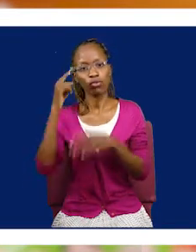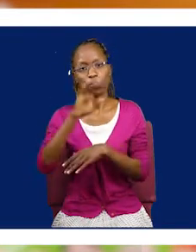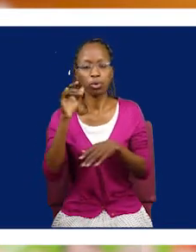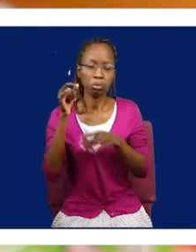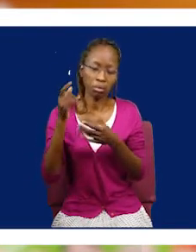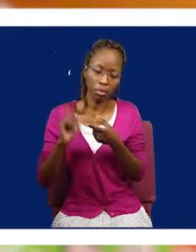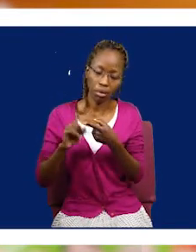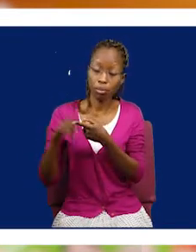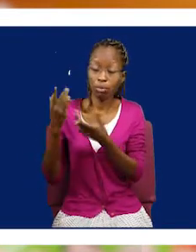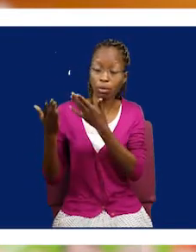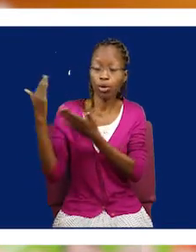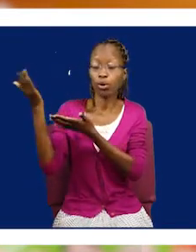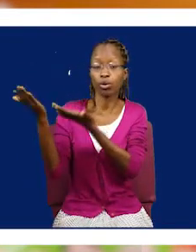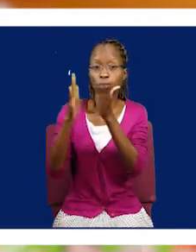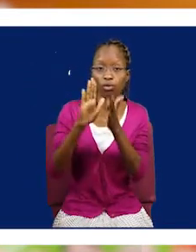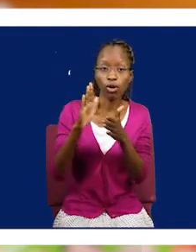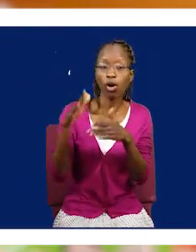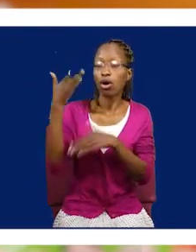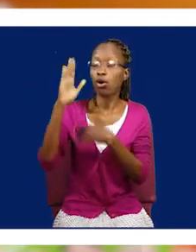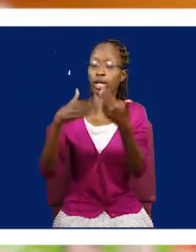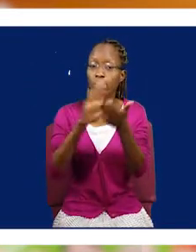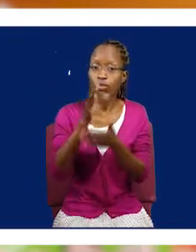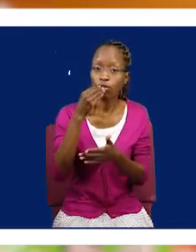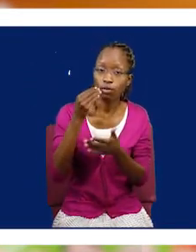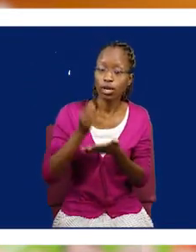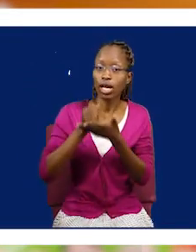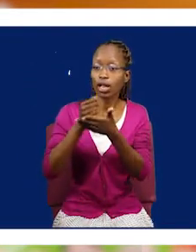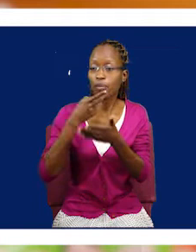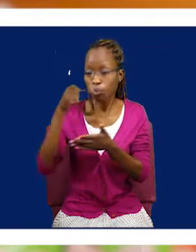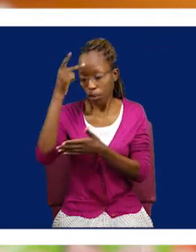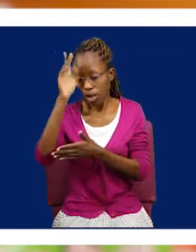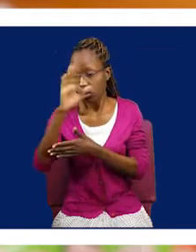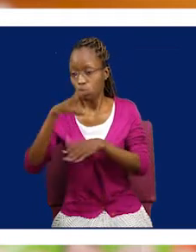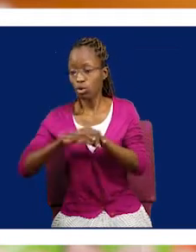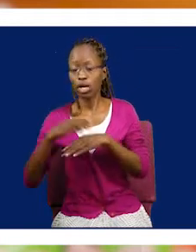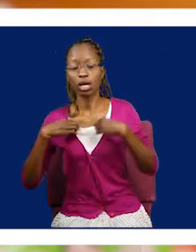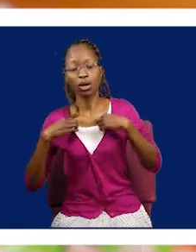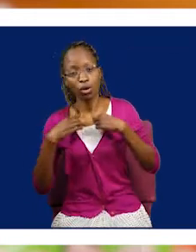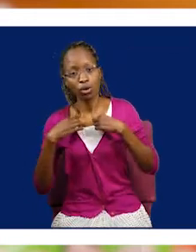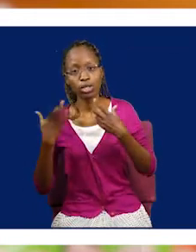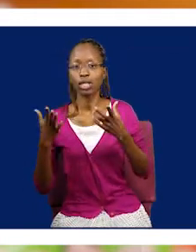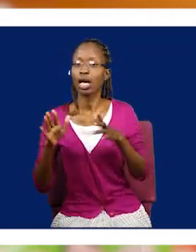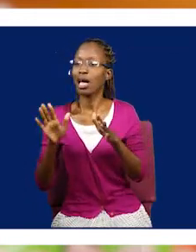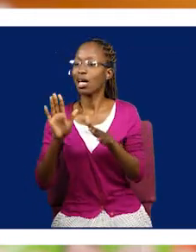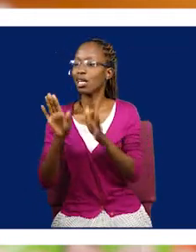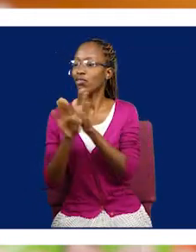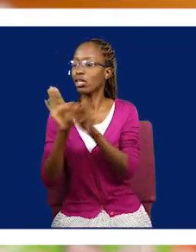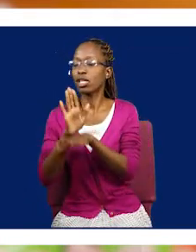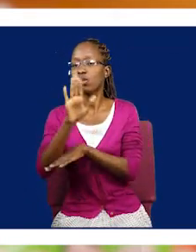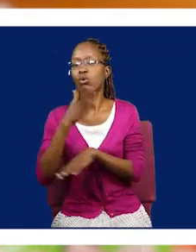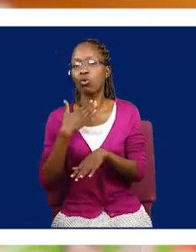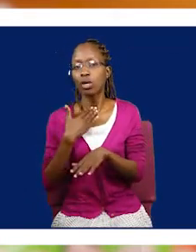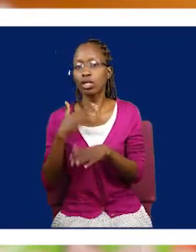he has provided for you, if given you food, helped your parents to get, you know, clothes and everything else that you